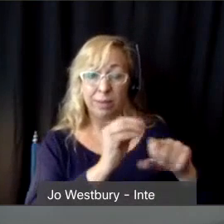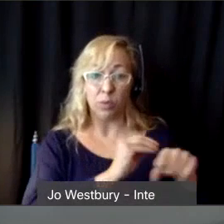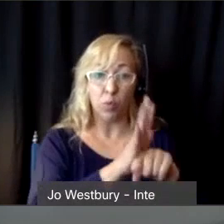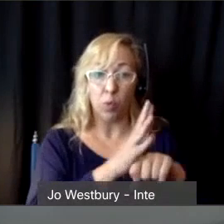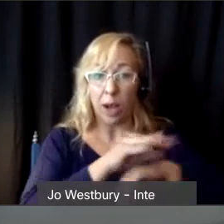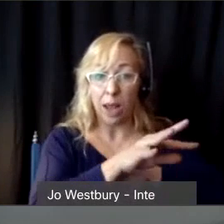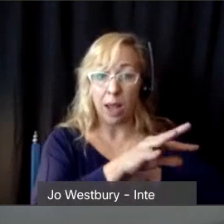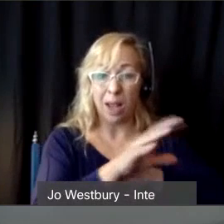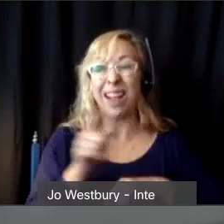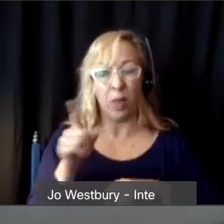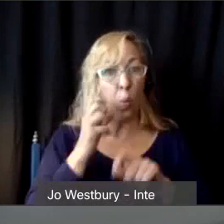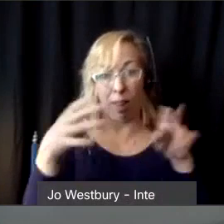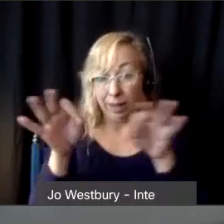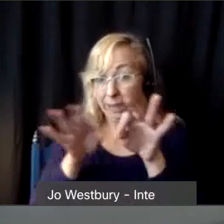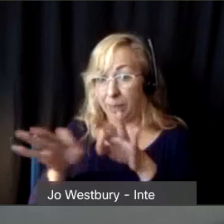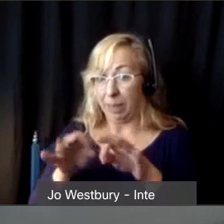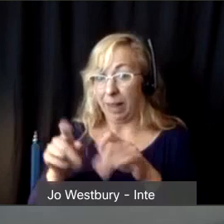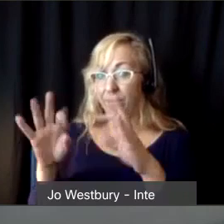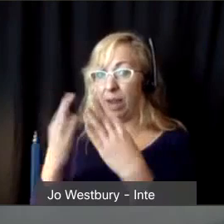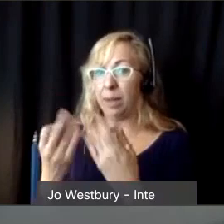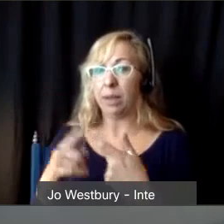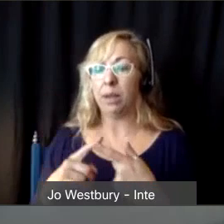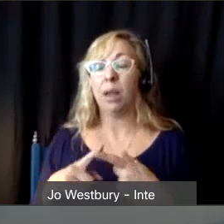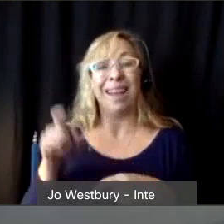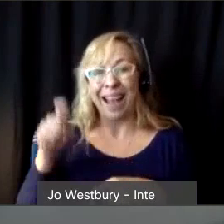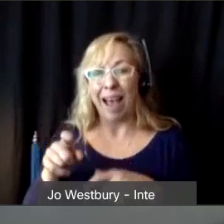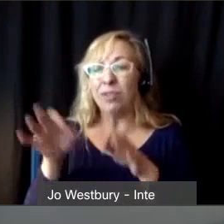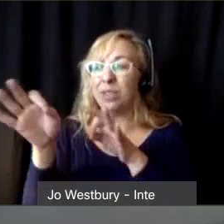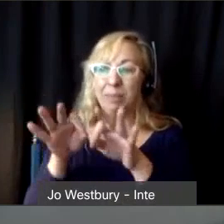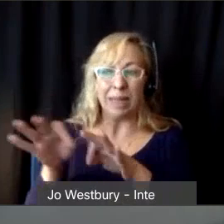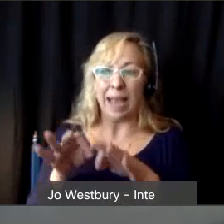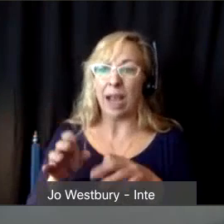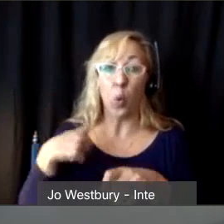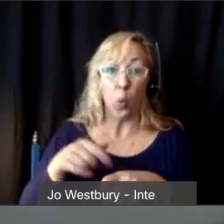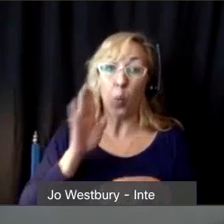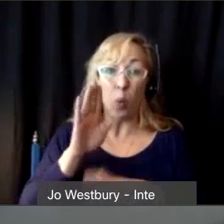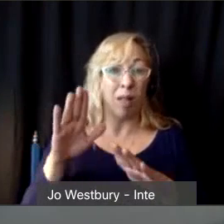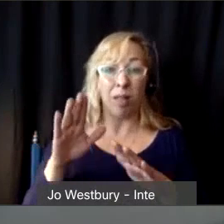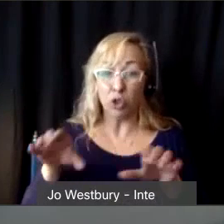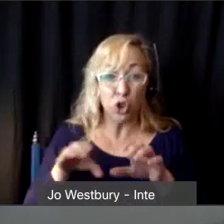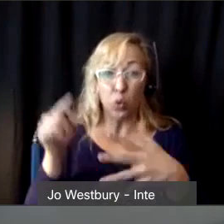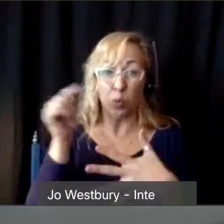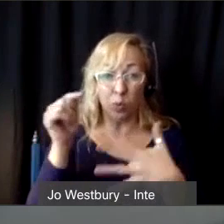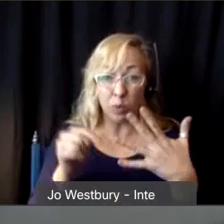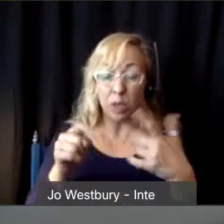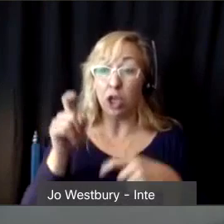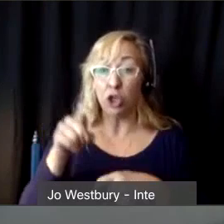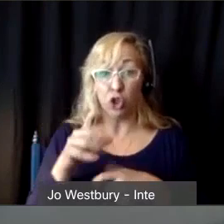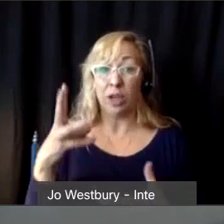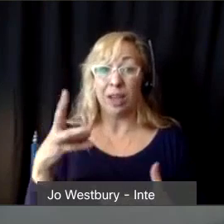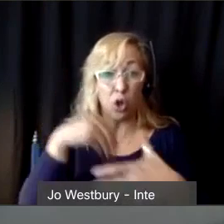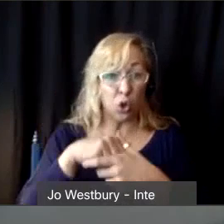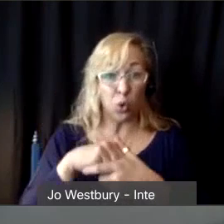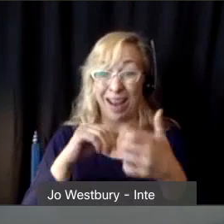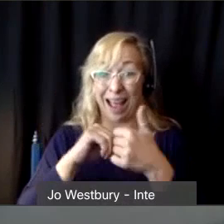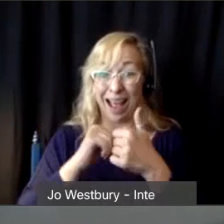the expectations and the requirements for the visits occurring. At the very least, you should include a description of the screening process